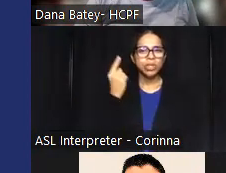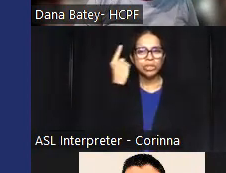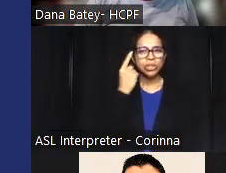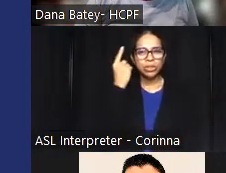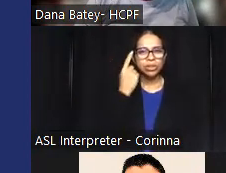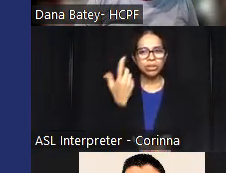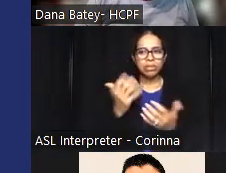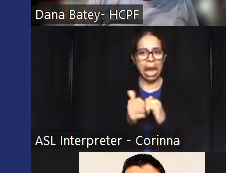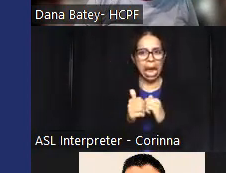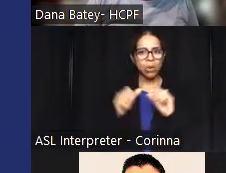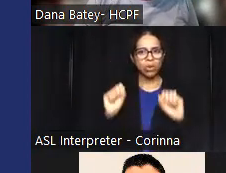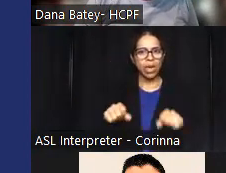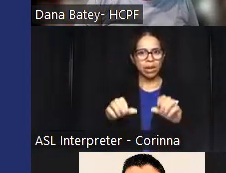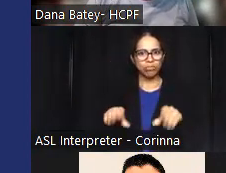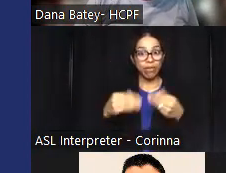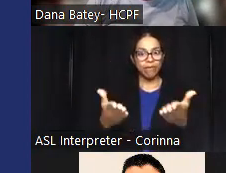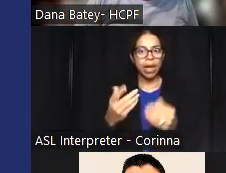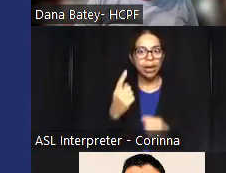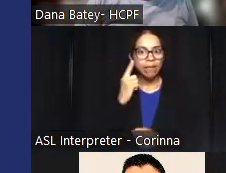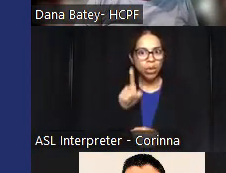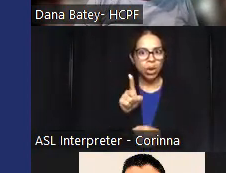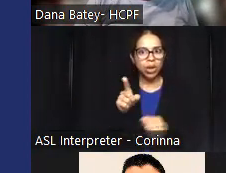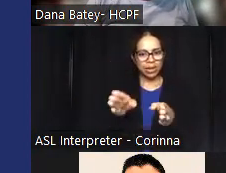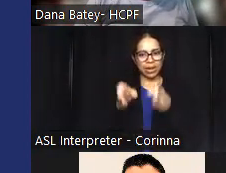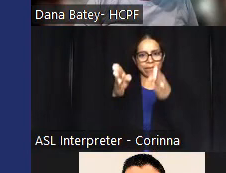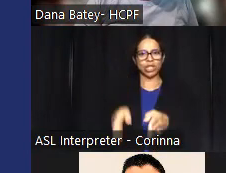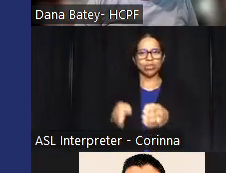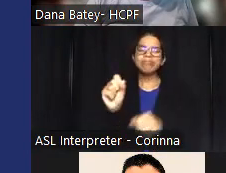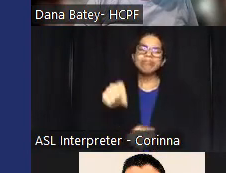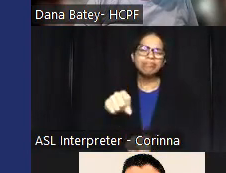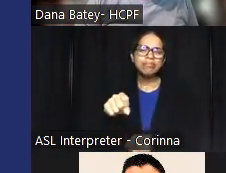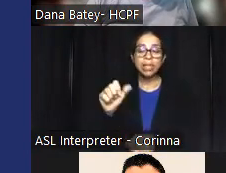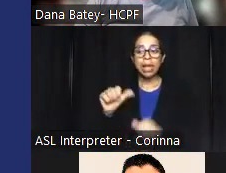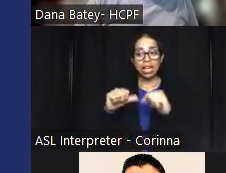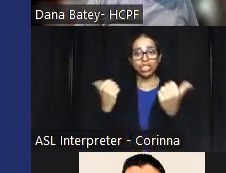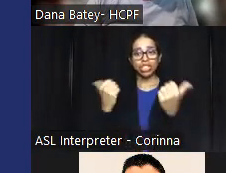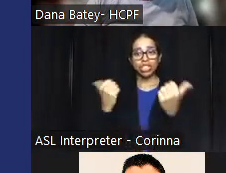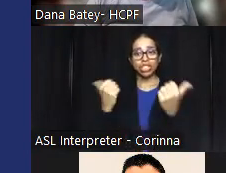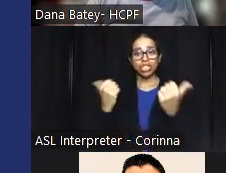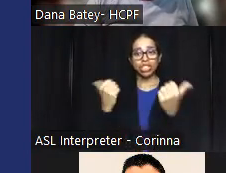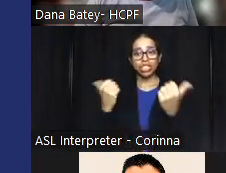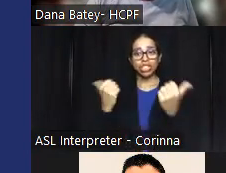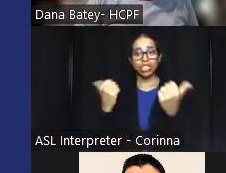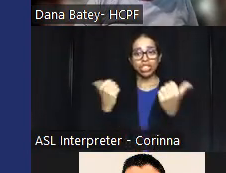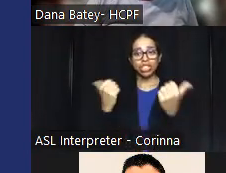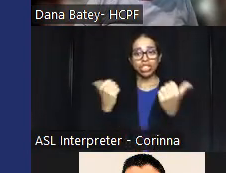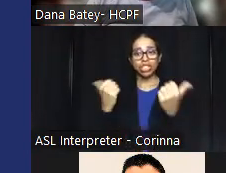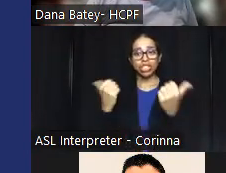provide for the individual, yeah, the agency can have everything in place in case it fails, right? But